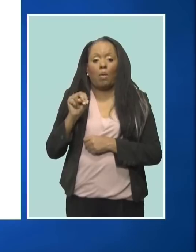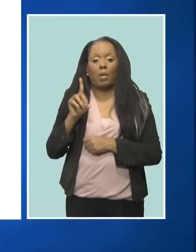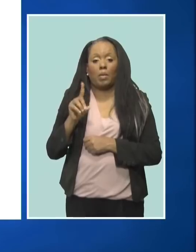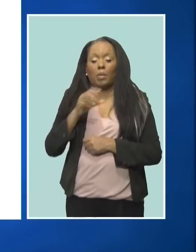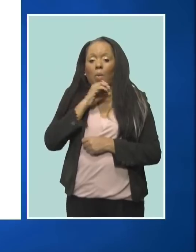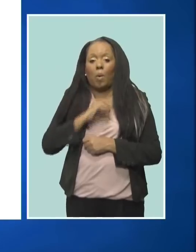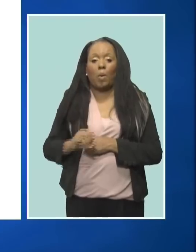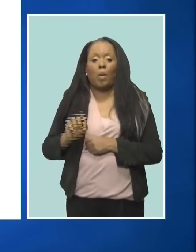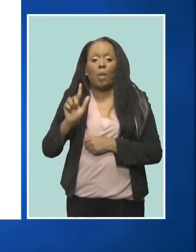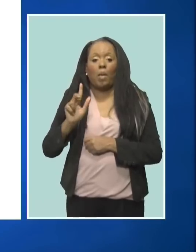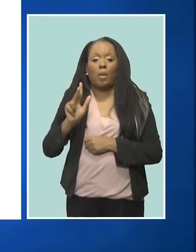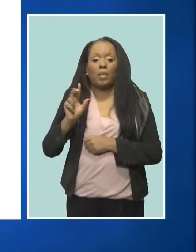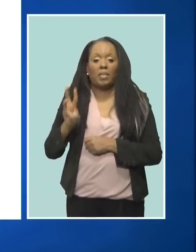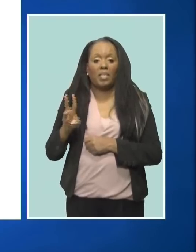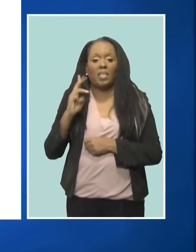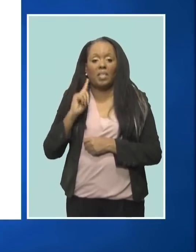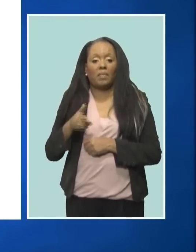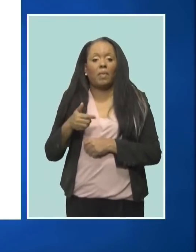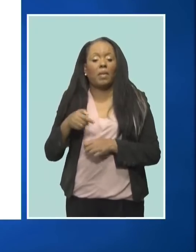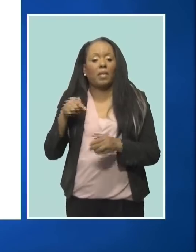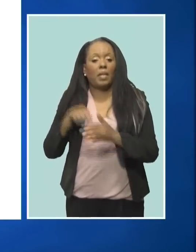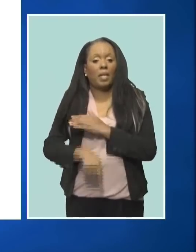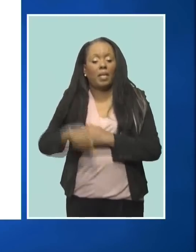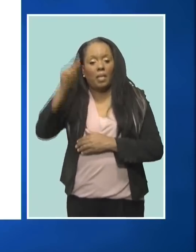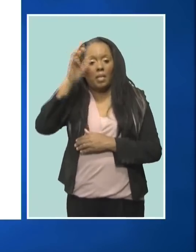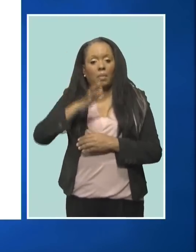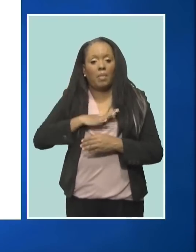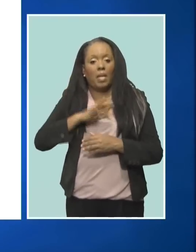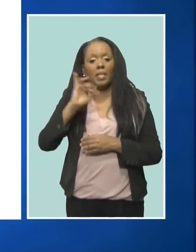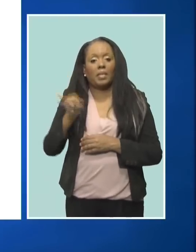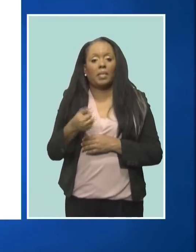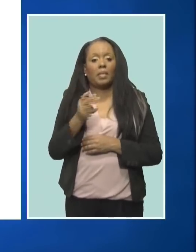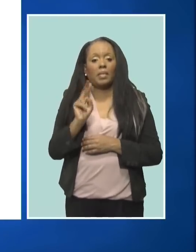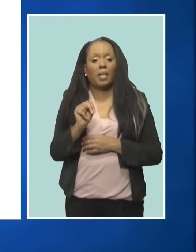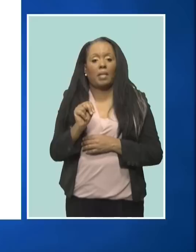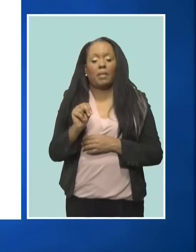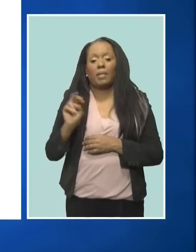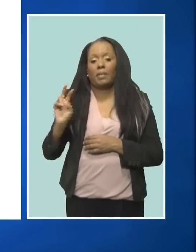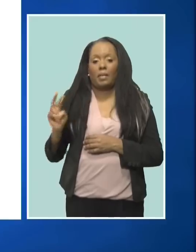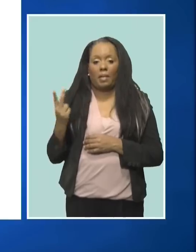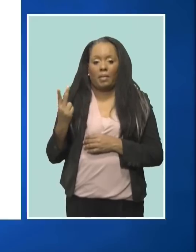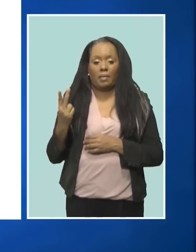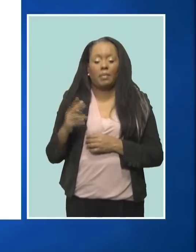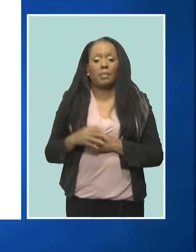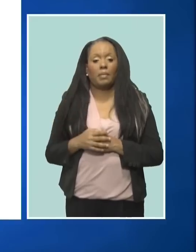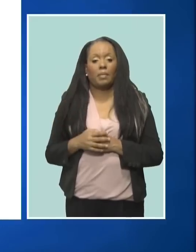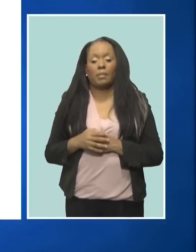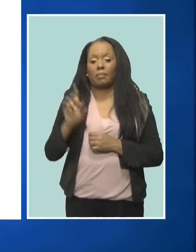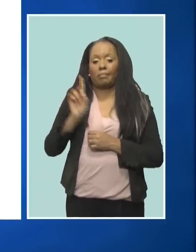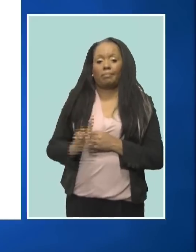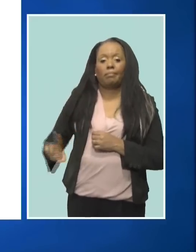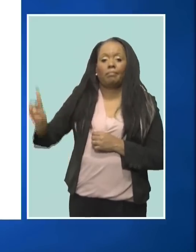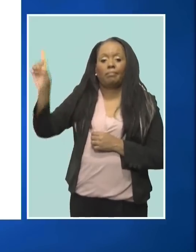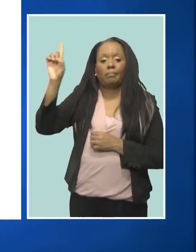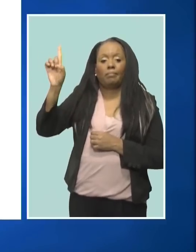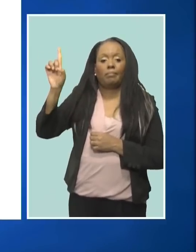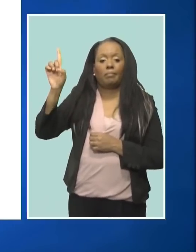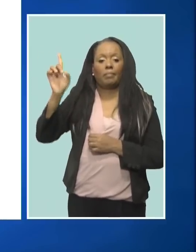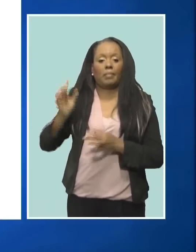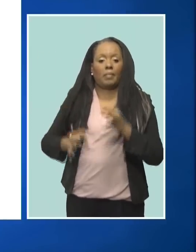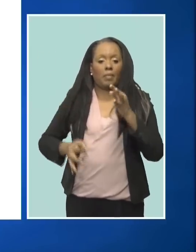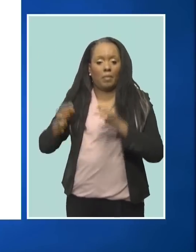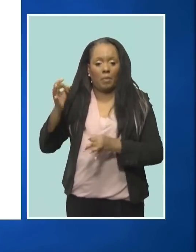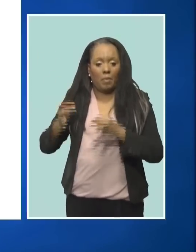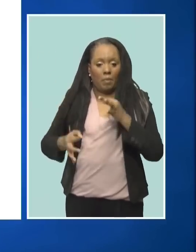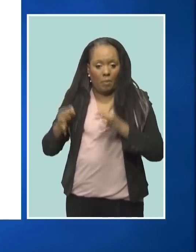St. Michael, for the murder of Rochester on January 2nd, 2025. Walren appeared before Chief Magistrate Ian Weeks